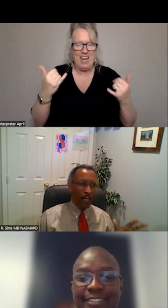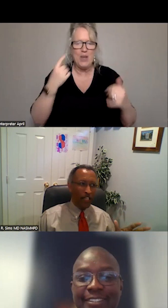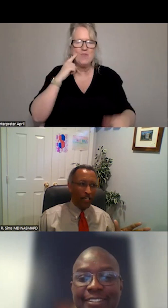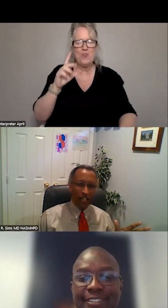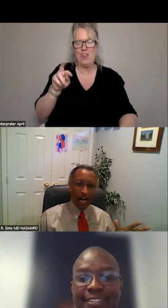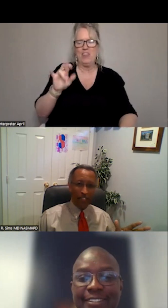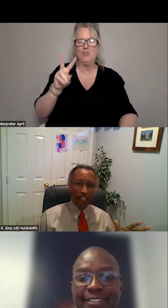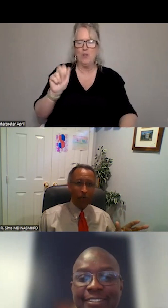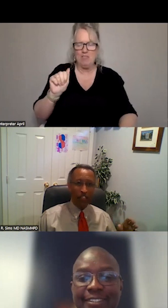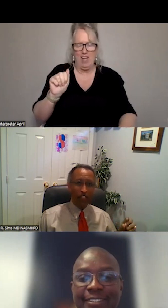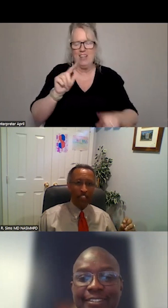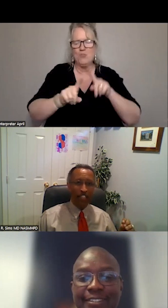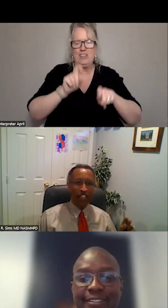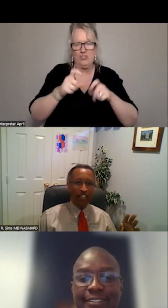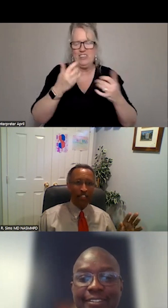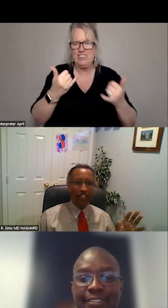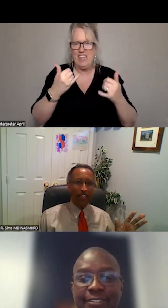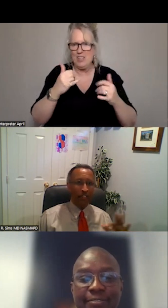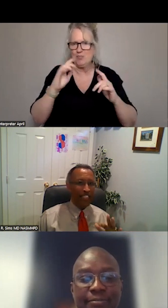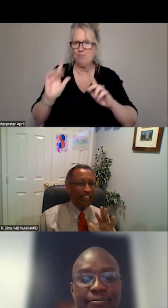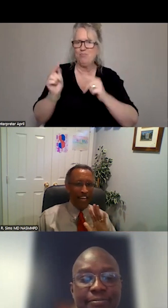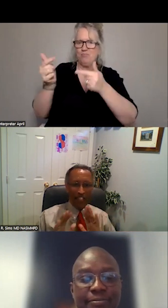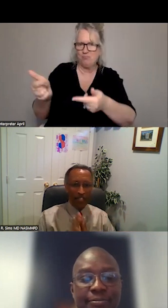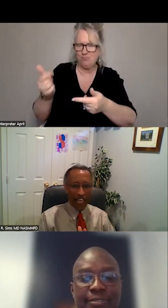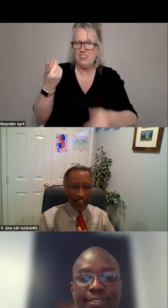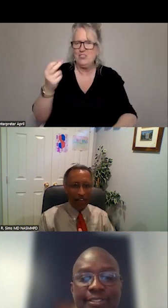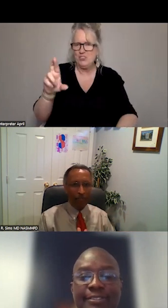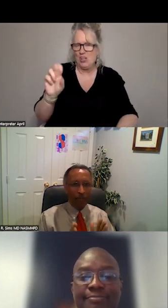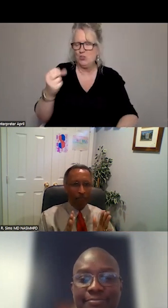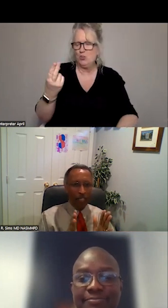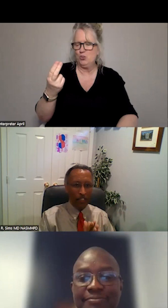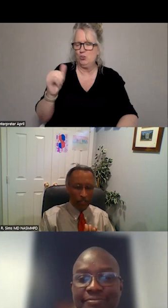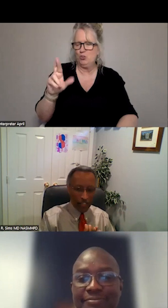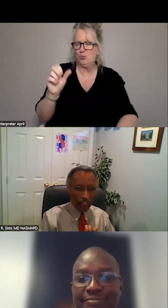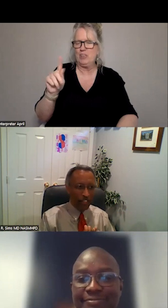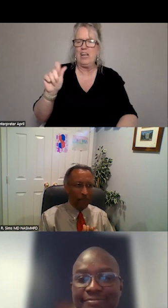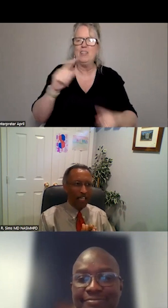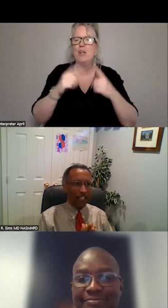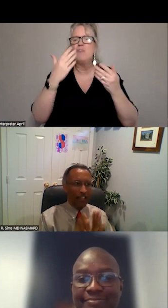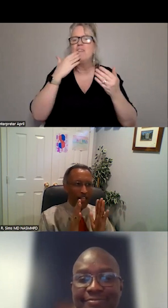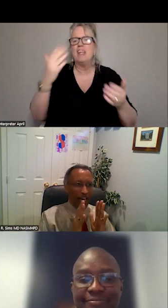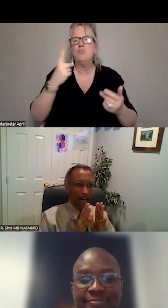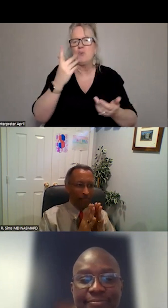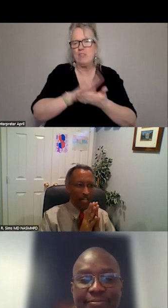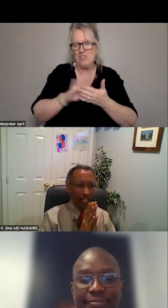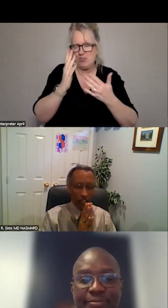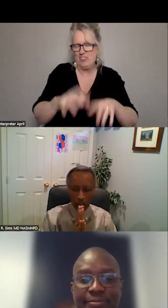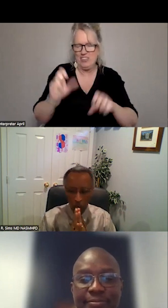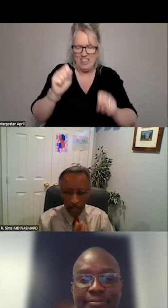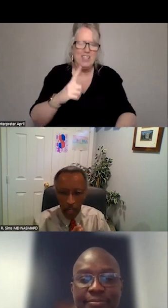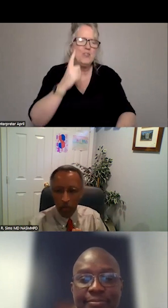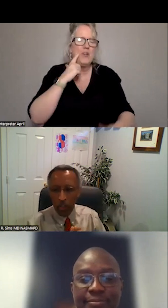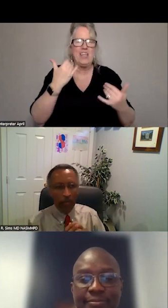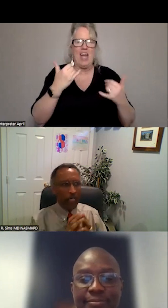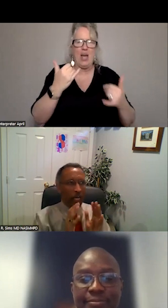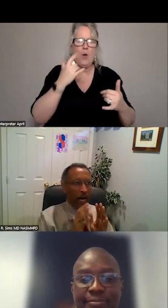trivia hot seat question. So Dr. Cervenka, thank you again for being so gracious and coming in here. Let's just